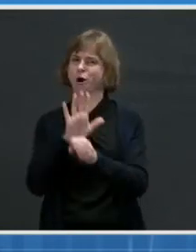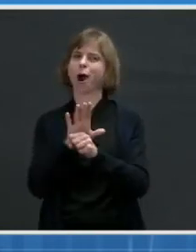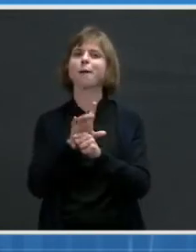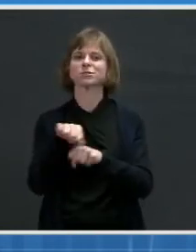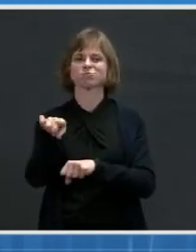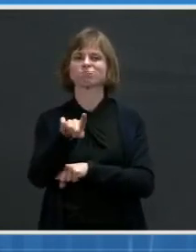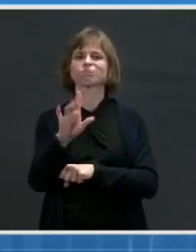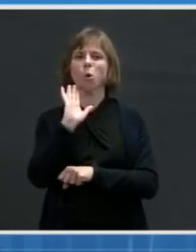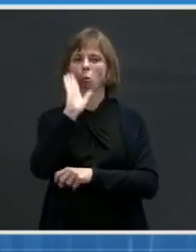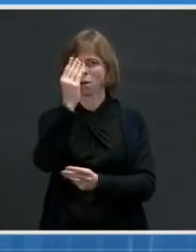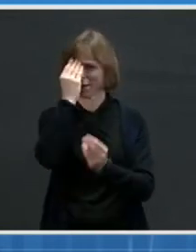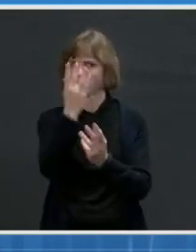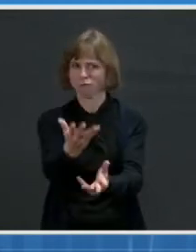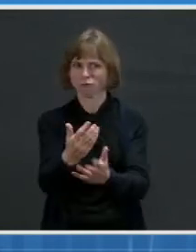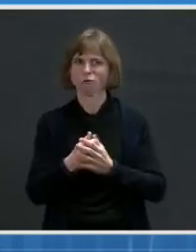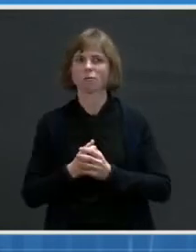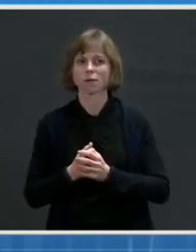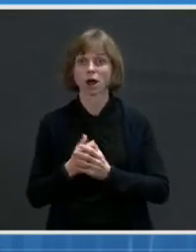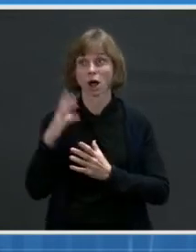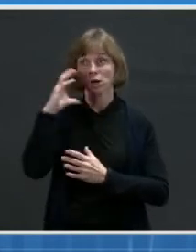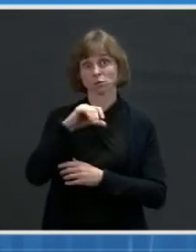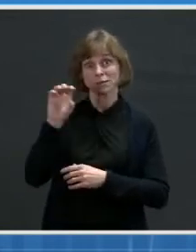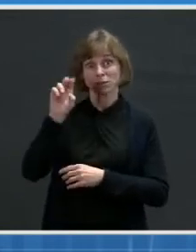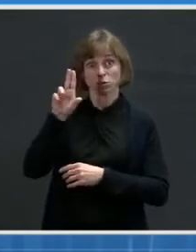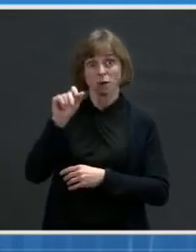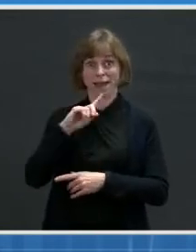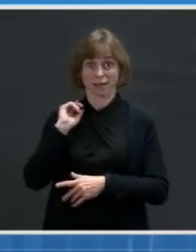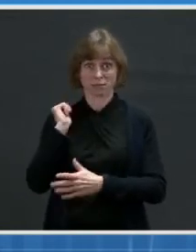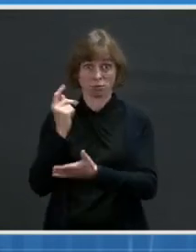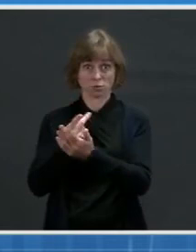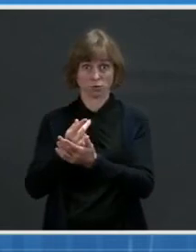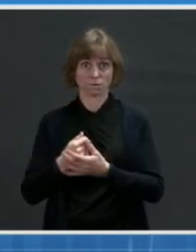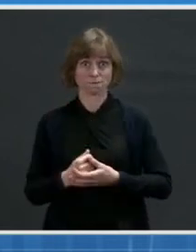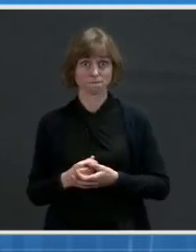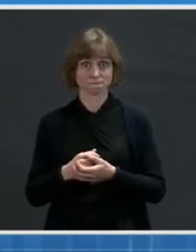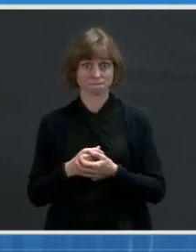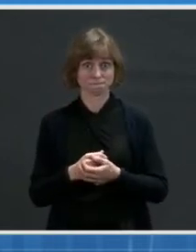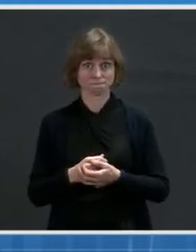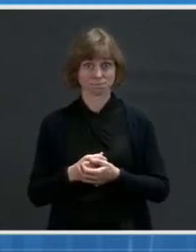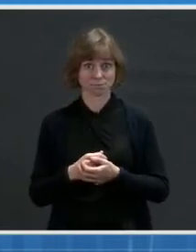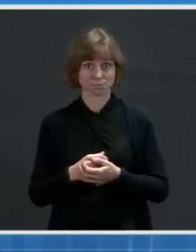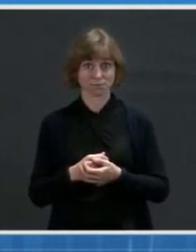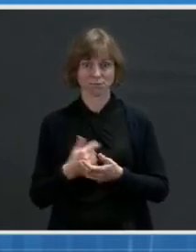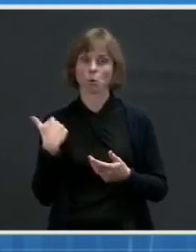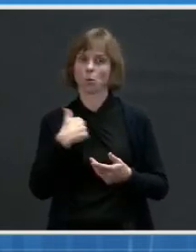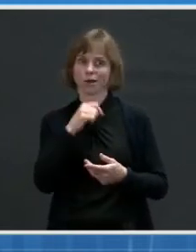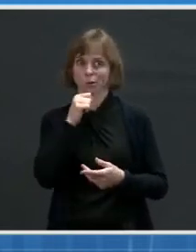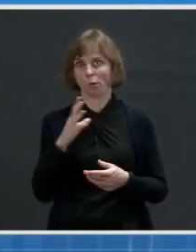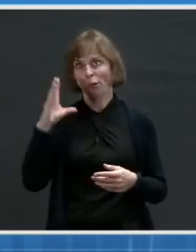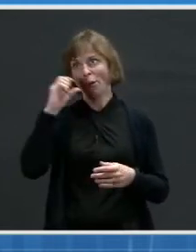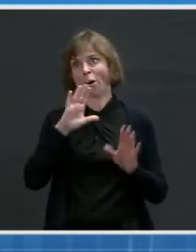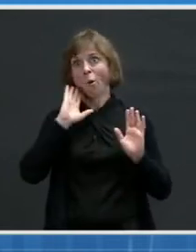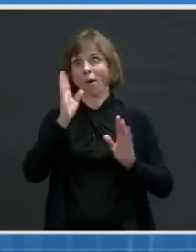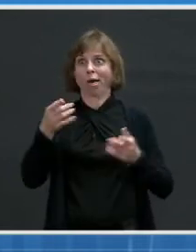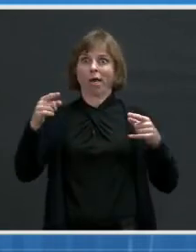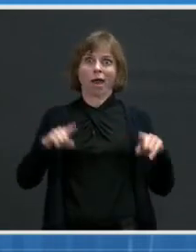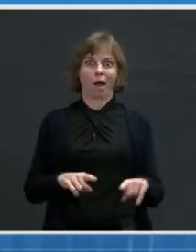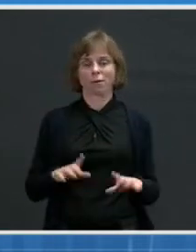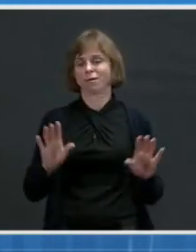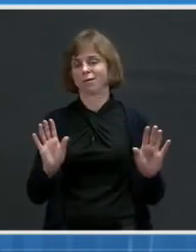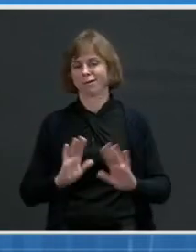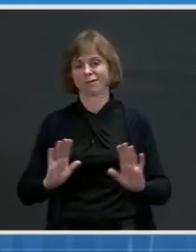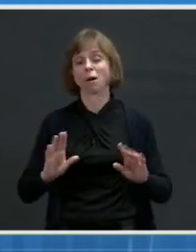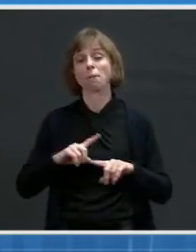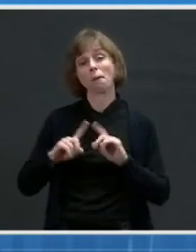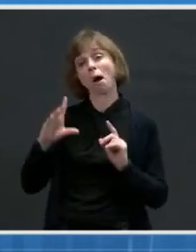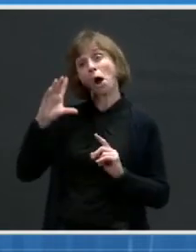more, presuming that the EUA is granted, and we're not, of course, going to take anything for granted, but presuming that that happens, I